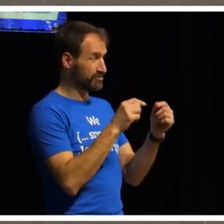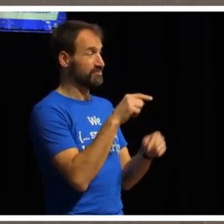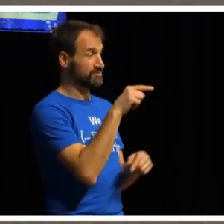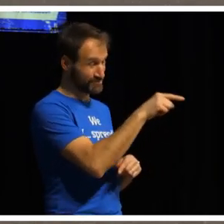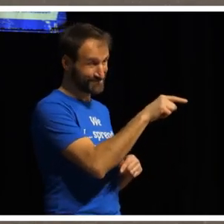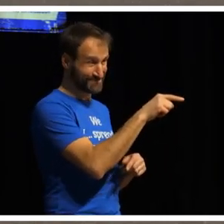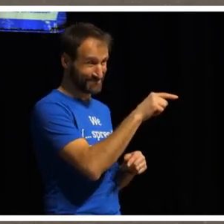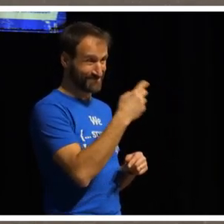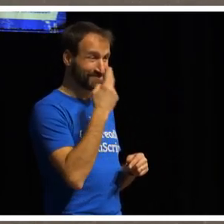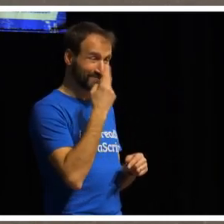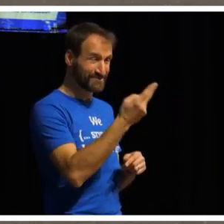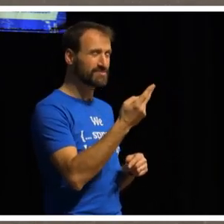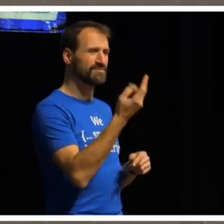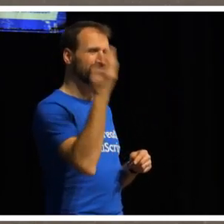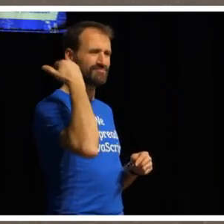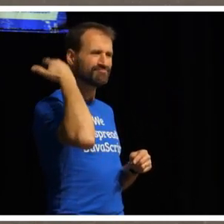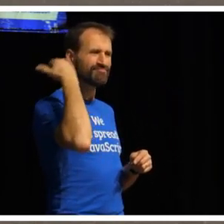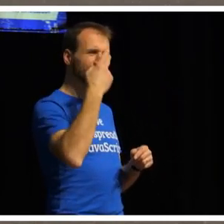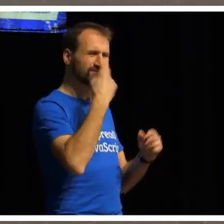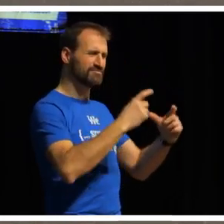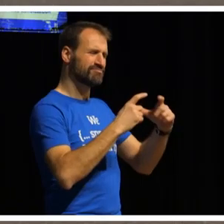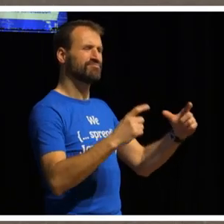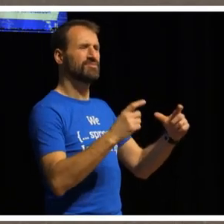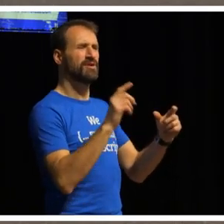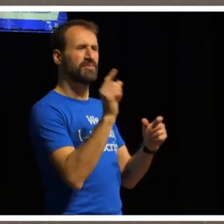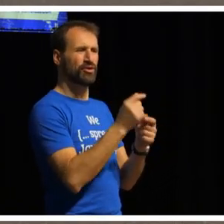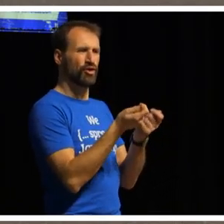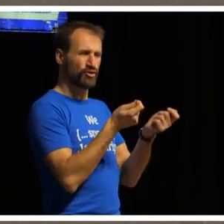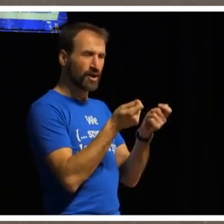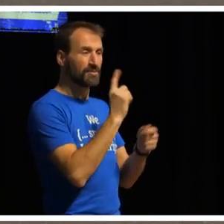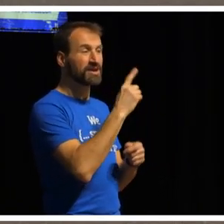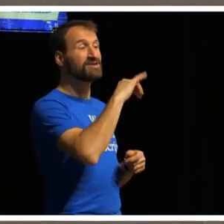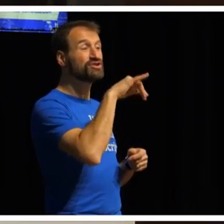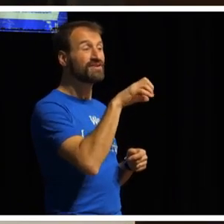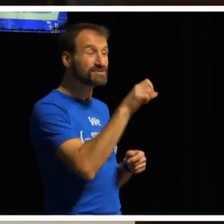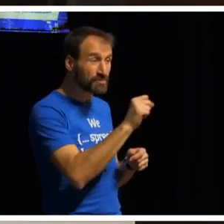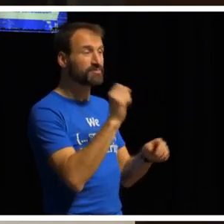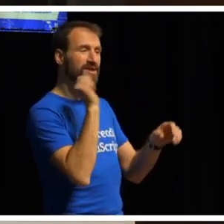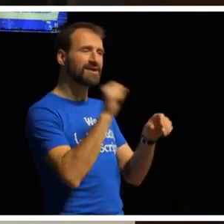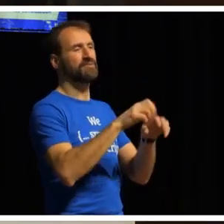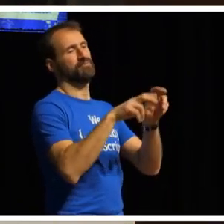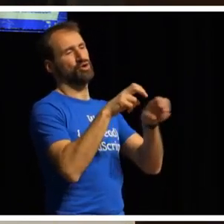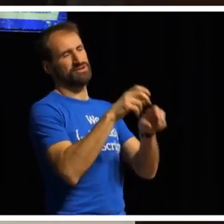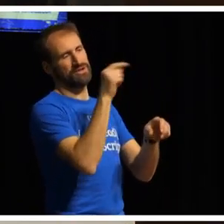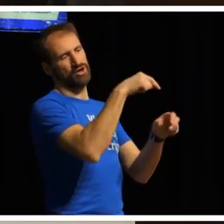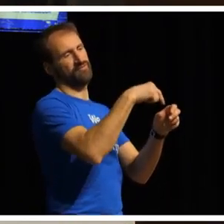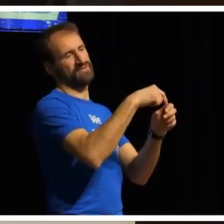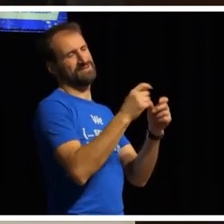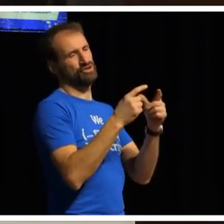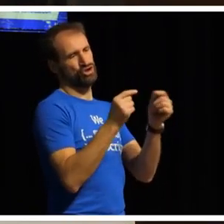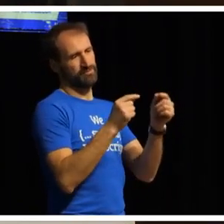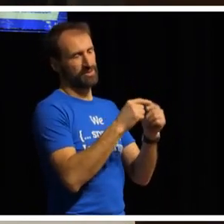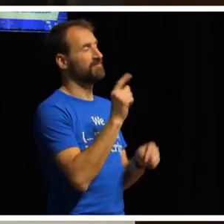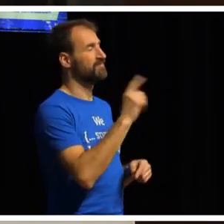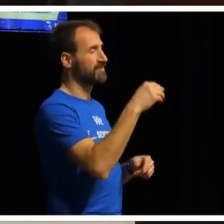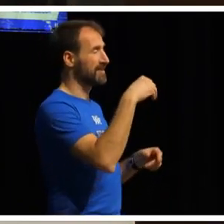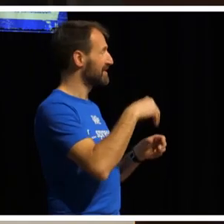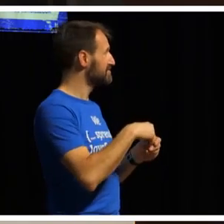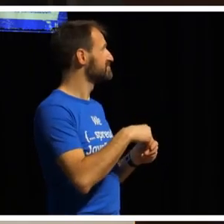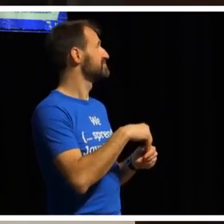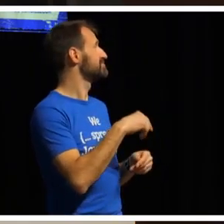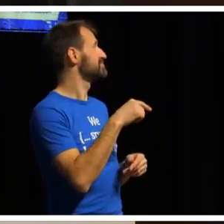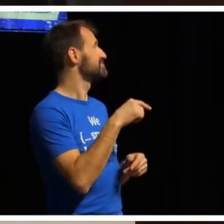saw earlier on it, and the JavaScript interpreter is on that chip. So the other thing is, it's got a USB interface right on the